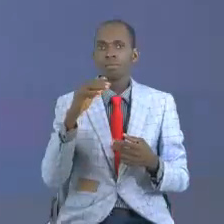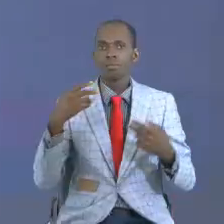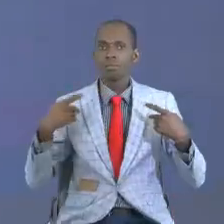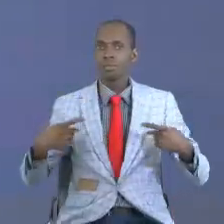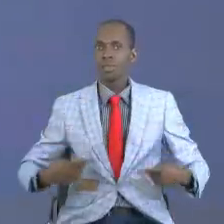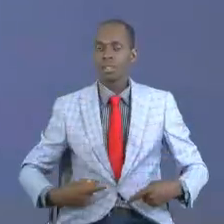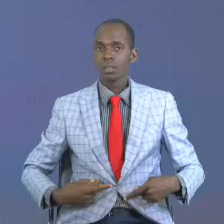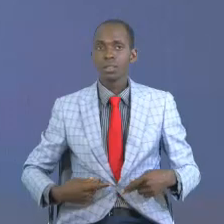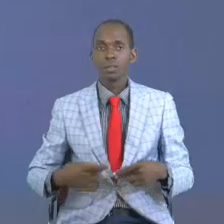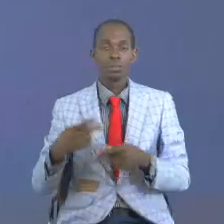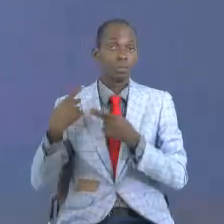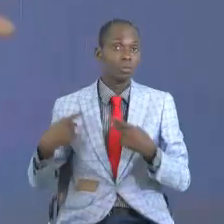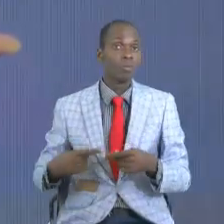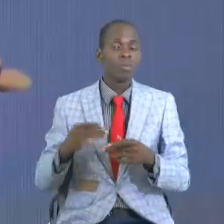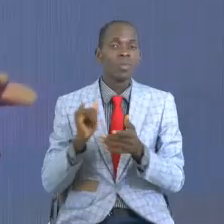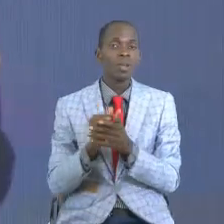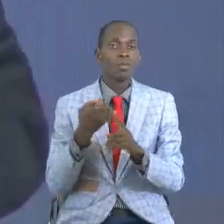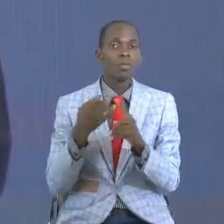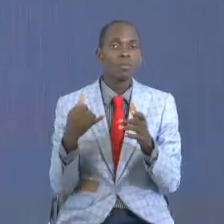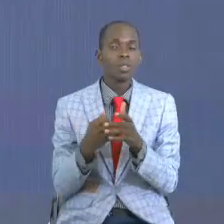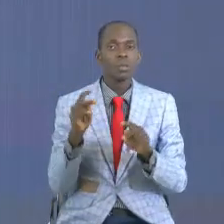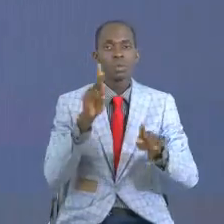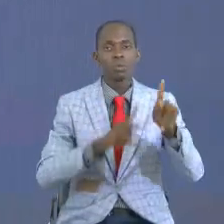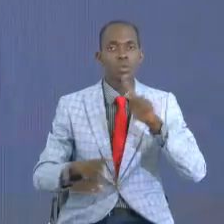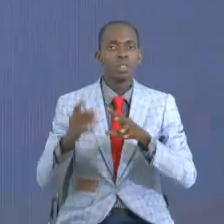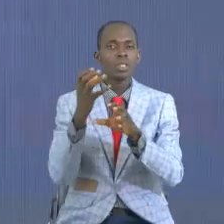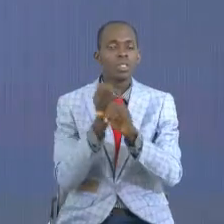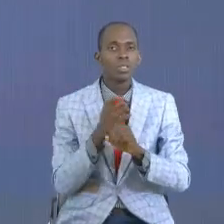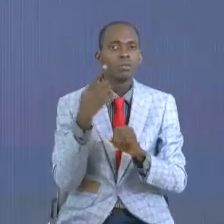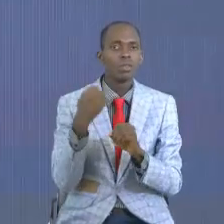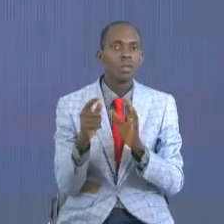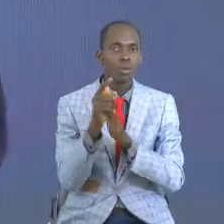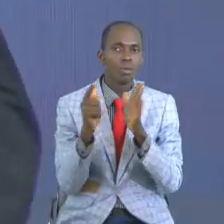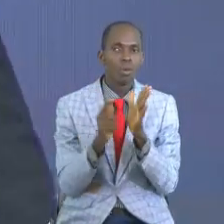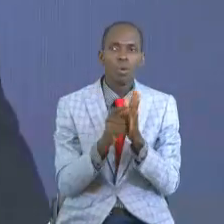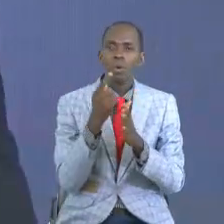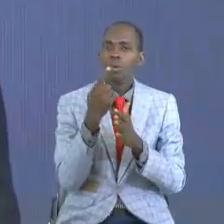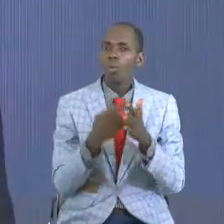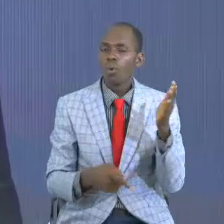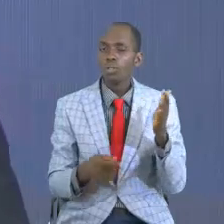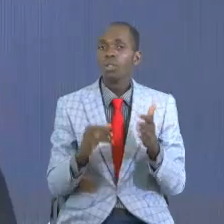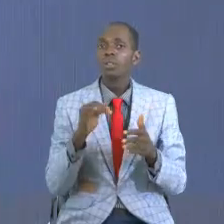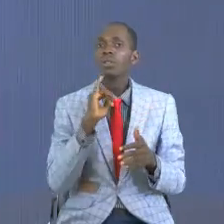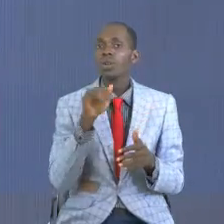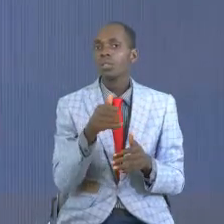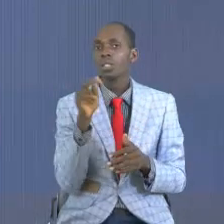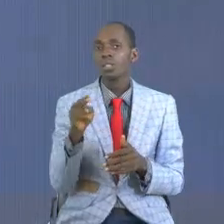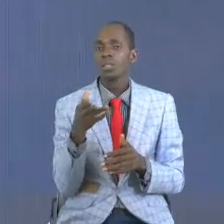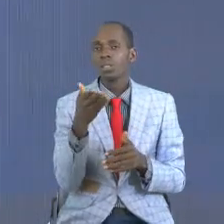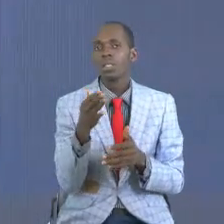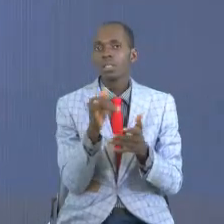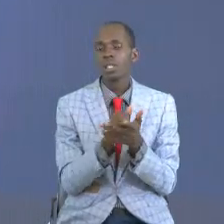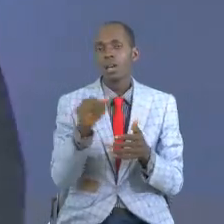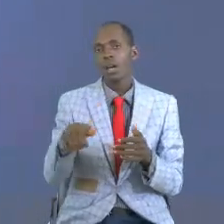people received the law, what further need was there that another priest should